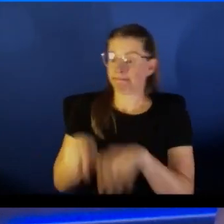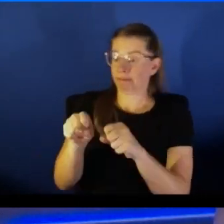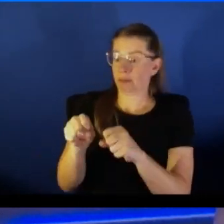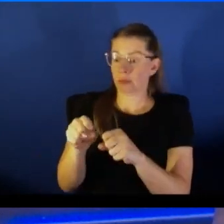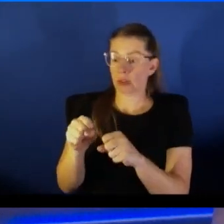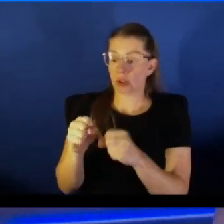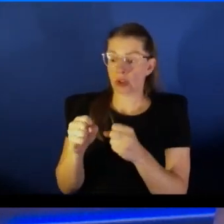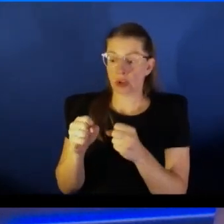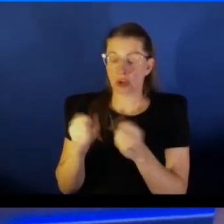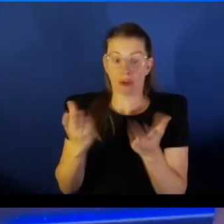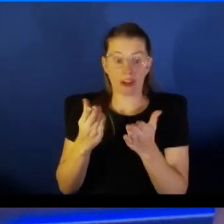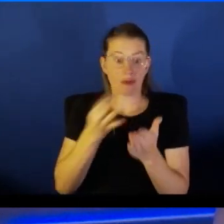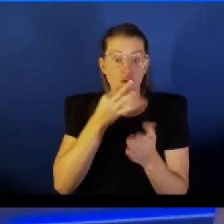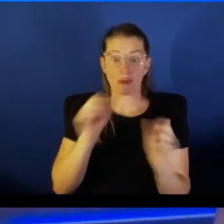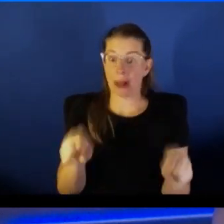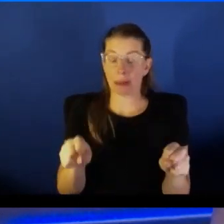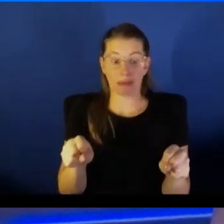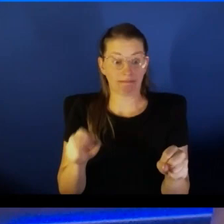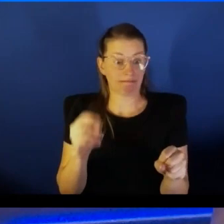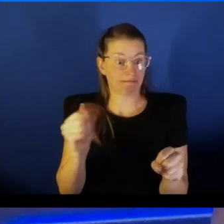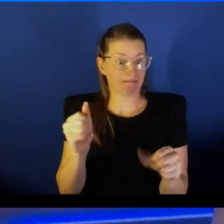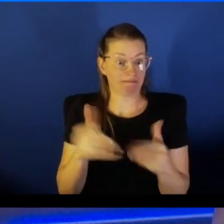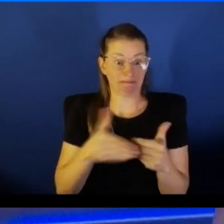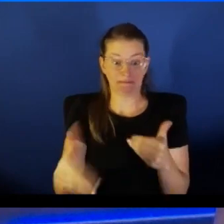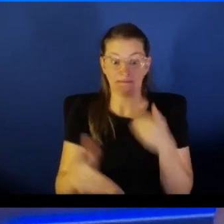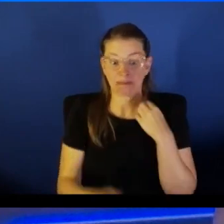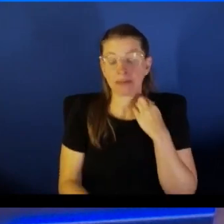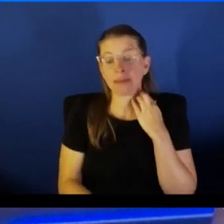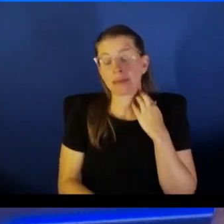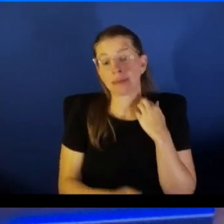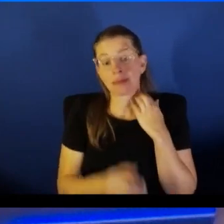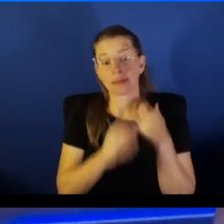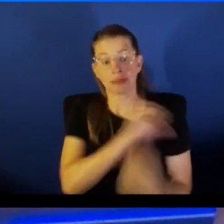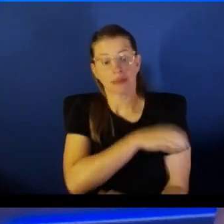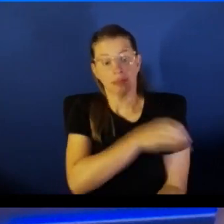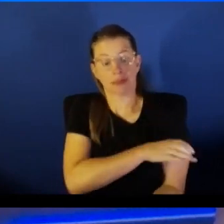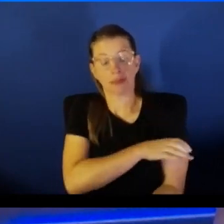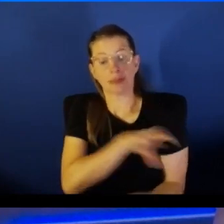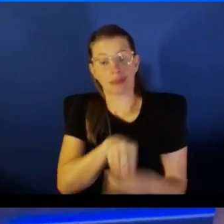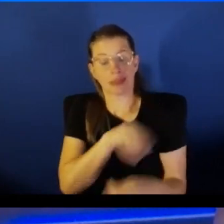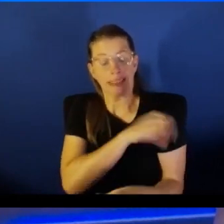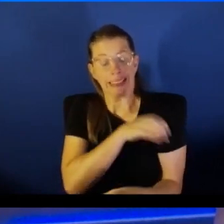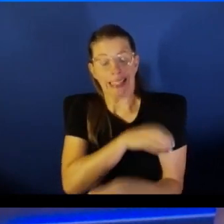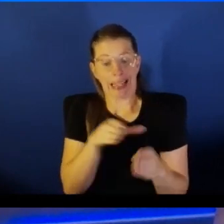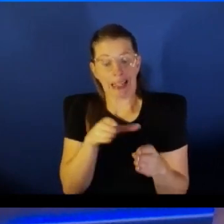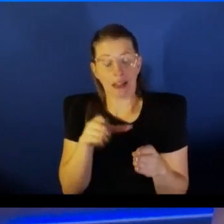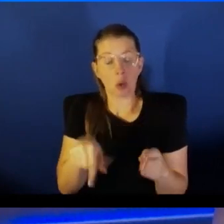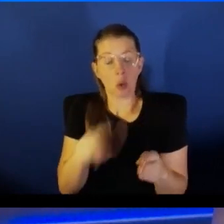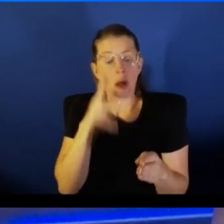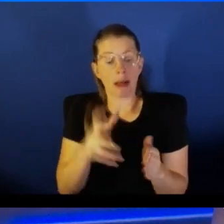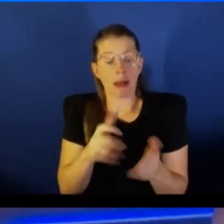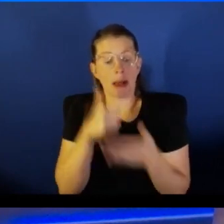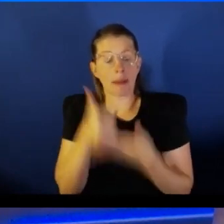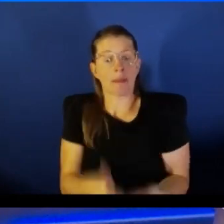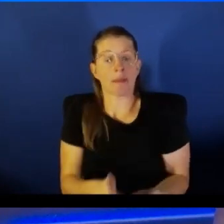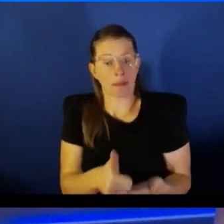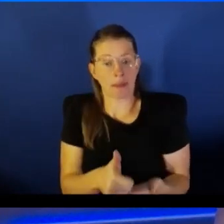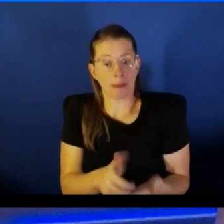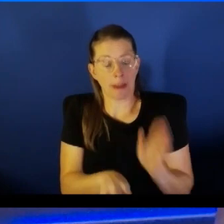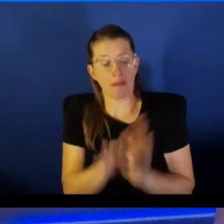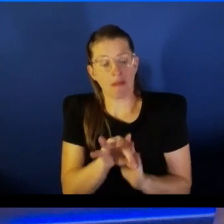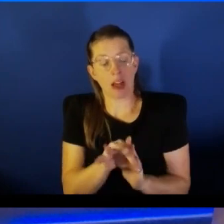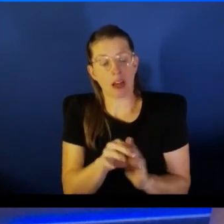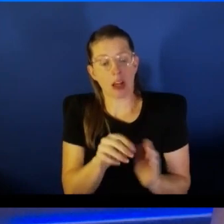as possible. And in the meantime, clinicians in the clinic will help them identify a long-term treatment option in